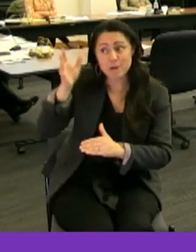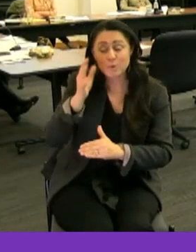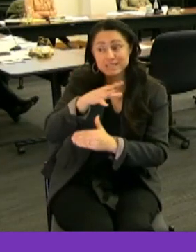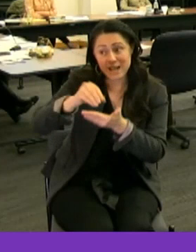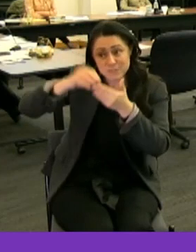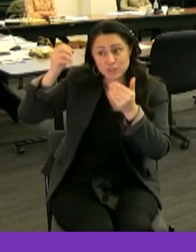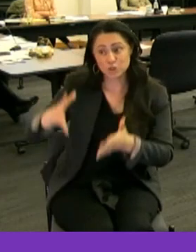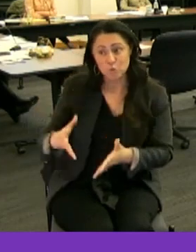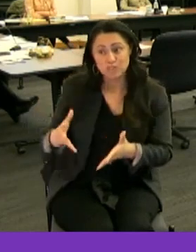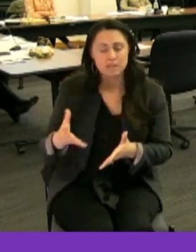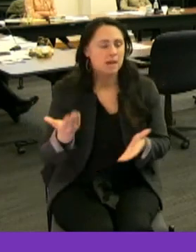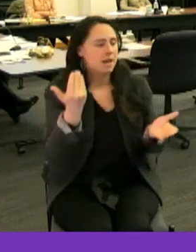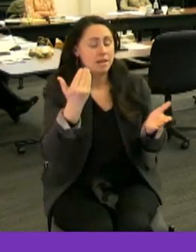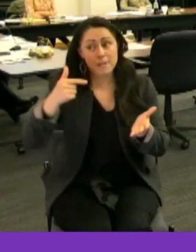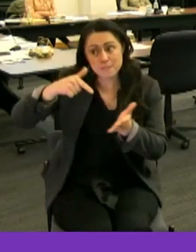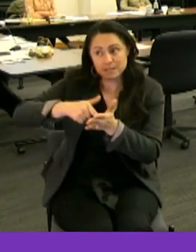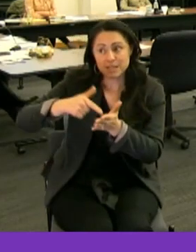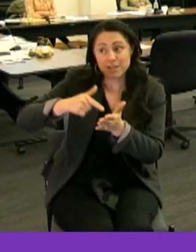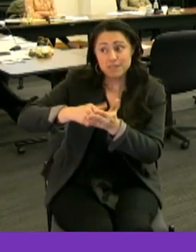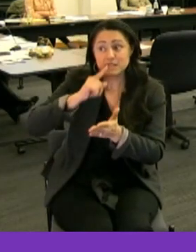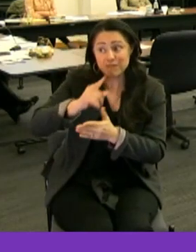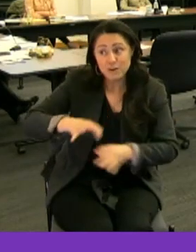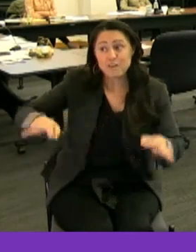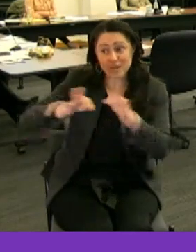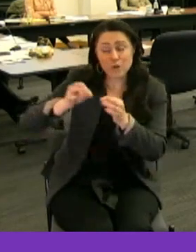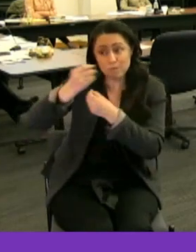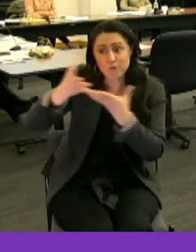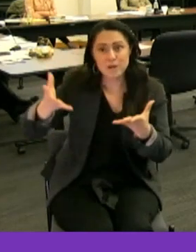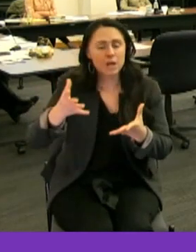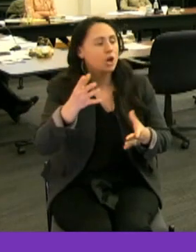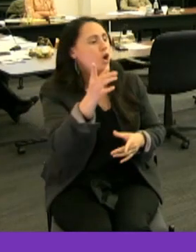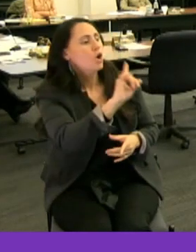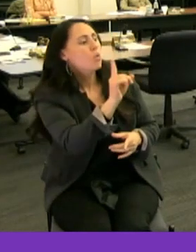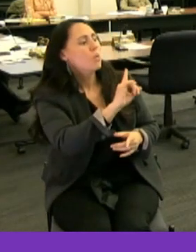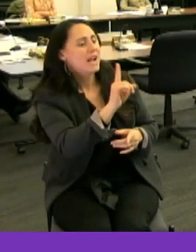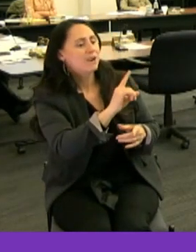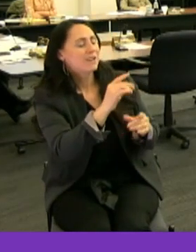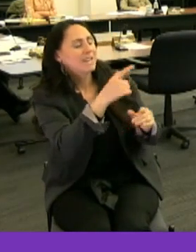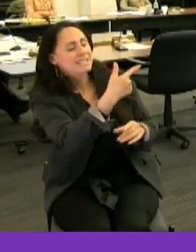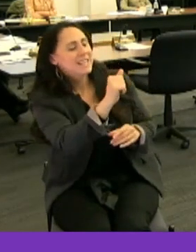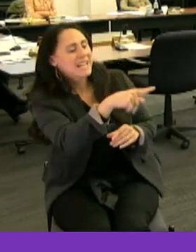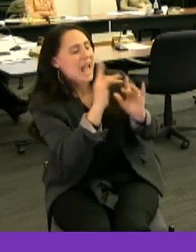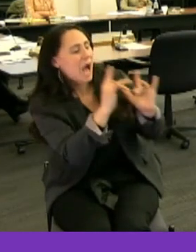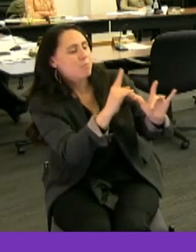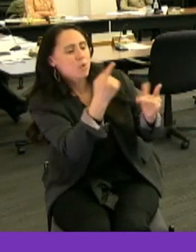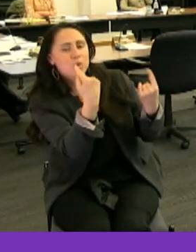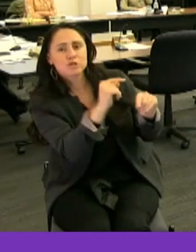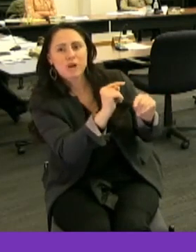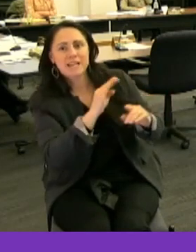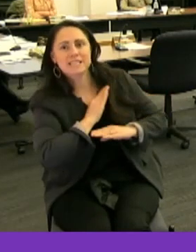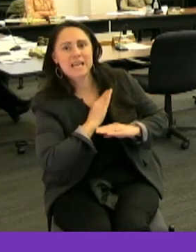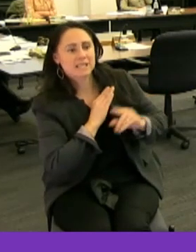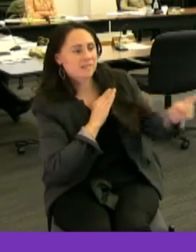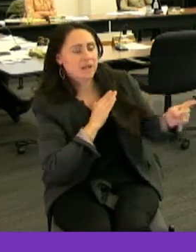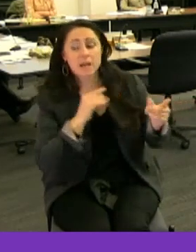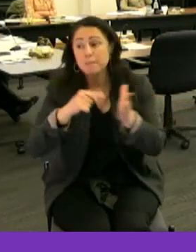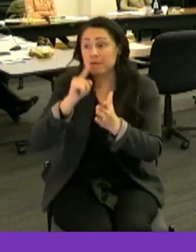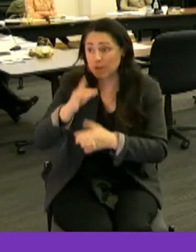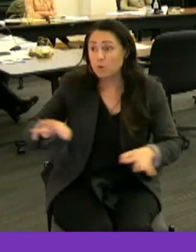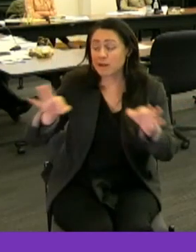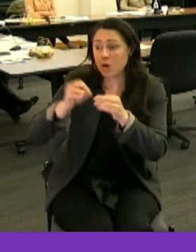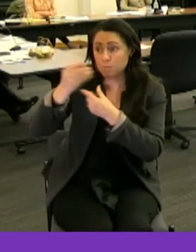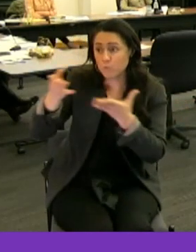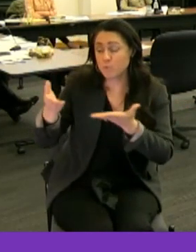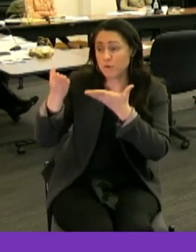and the students. Again, This is very valuable information. Where is the hole we're trying to plug? This is very valuable information that we are providing